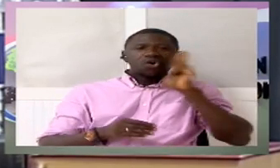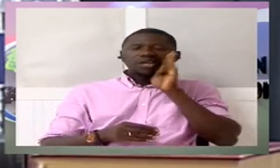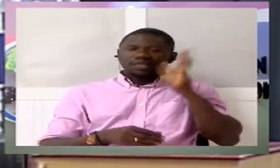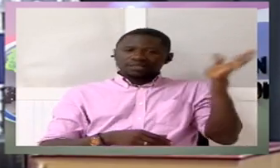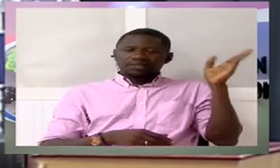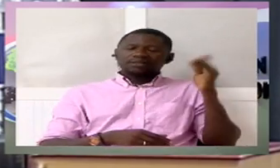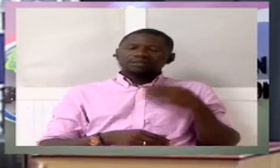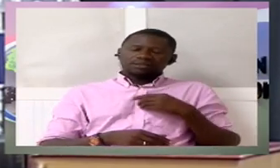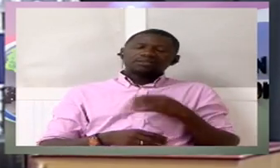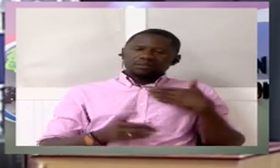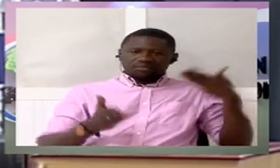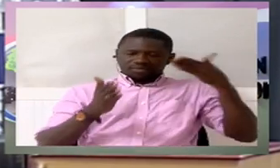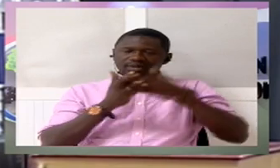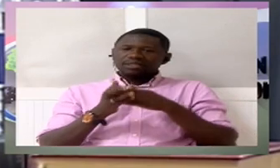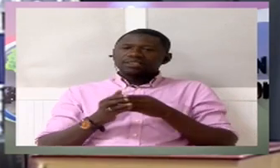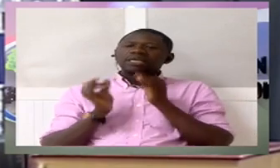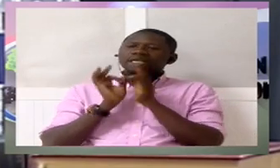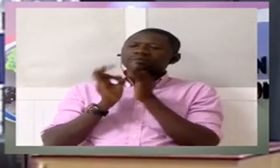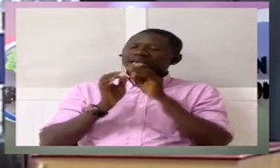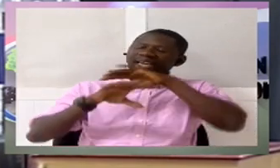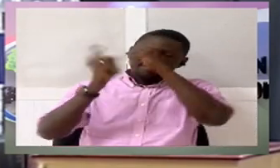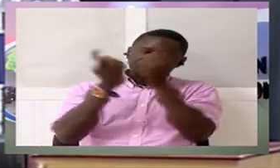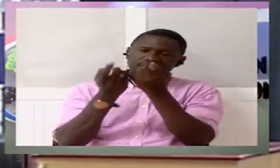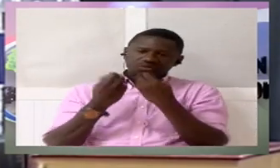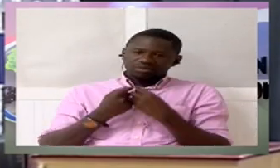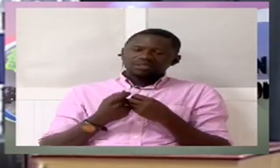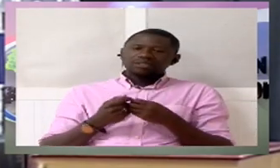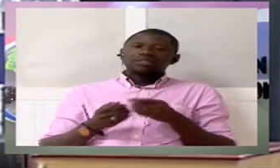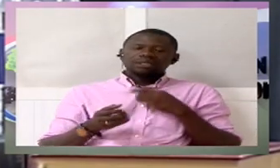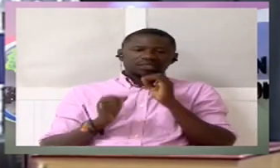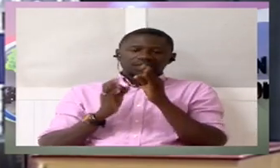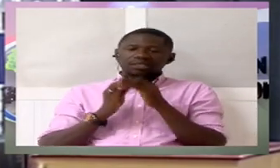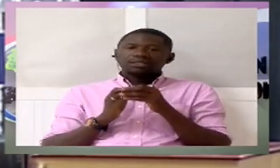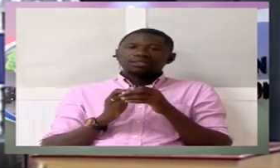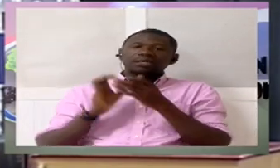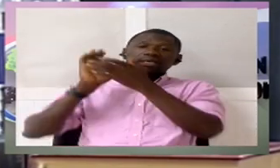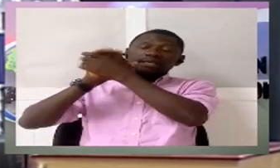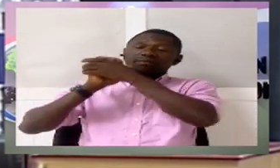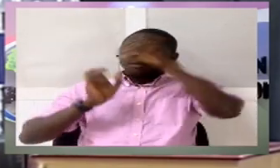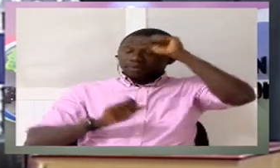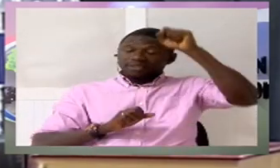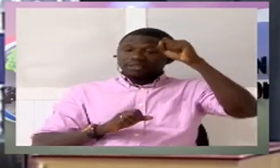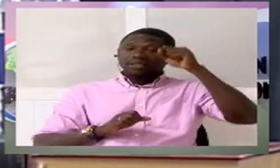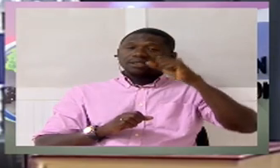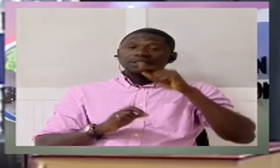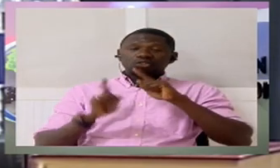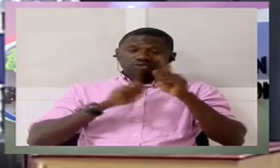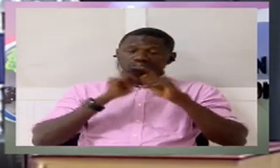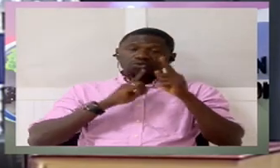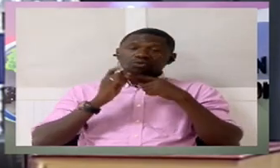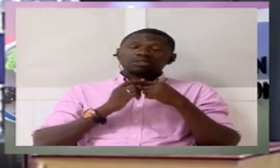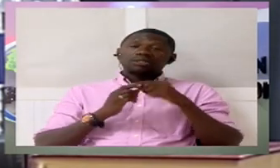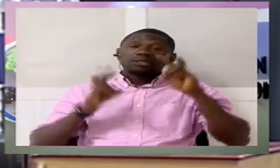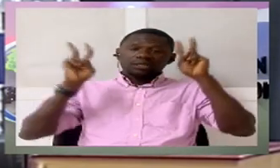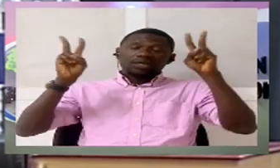She narrated everything then to me. She said Gaddafi spoke with Hechi, who was